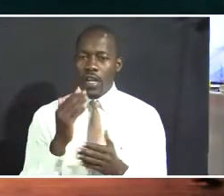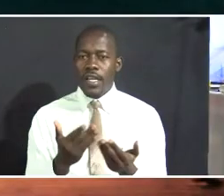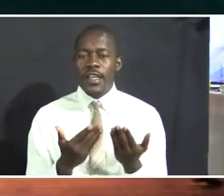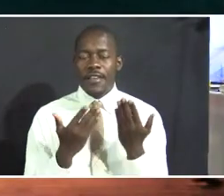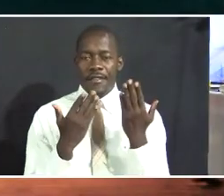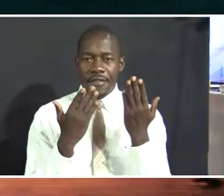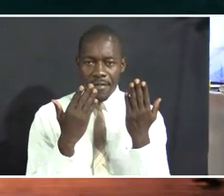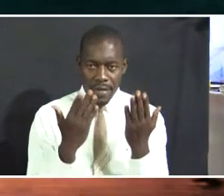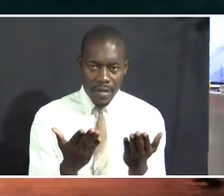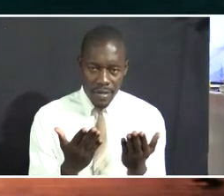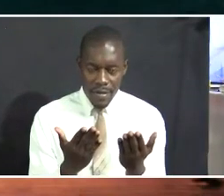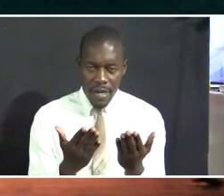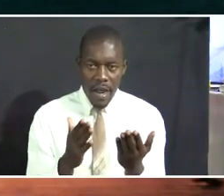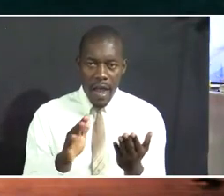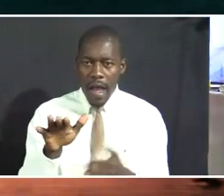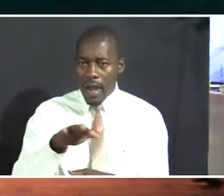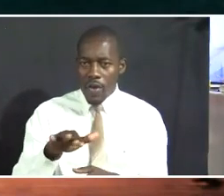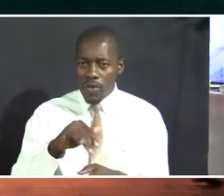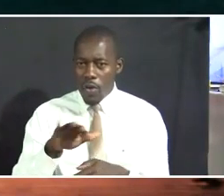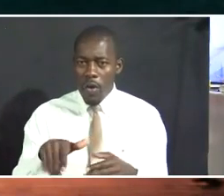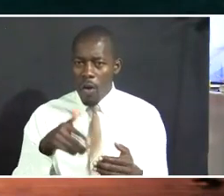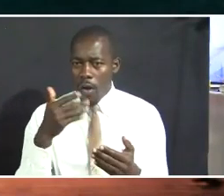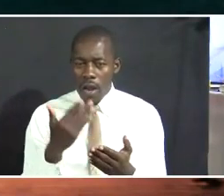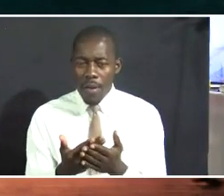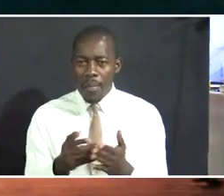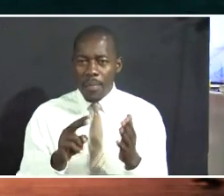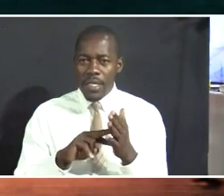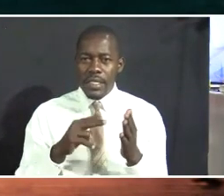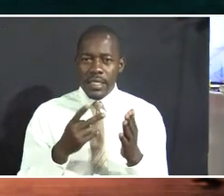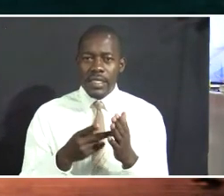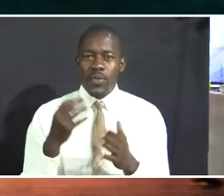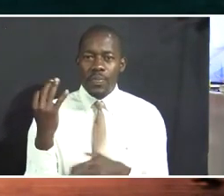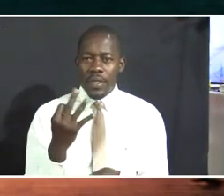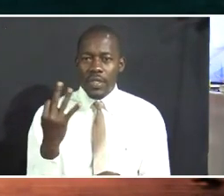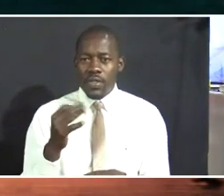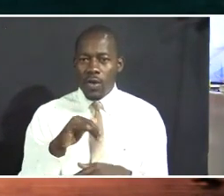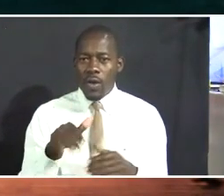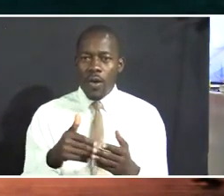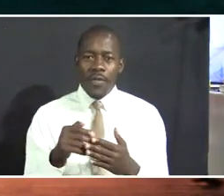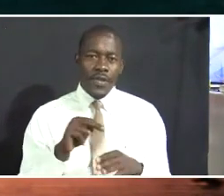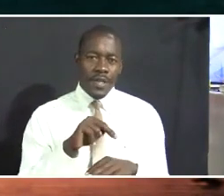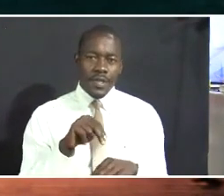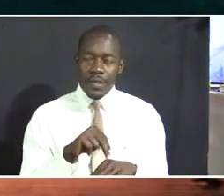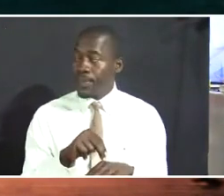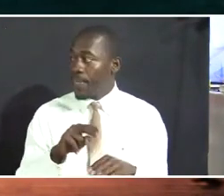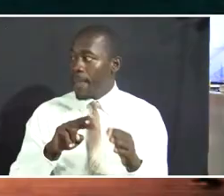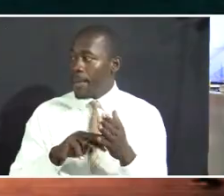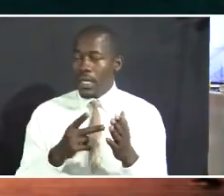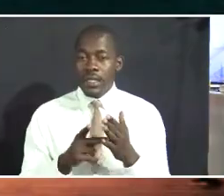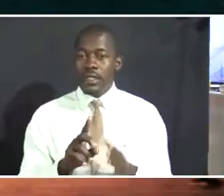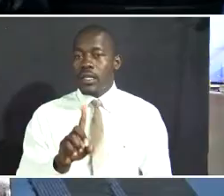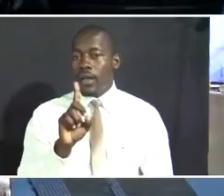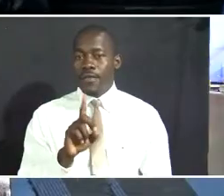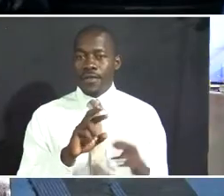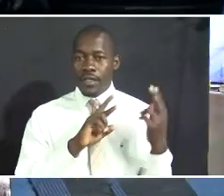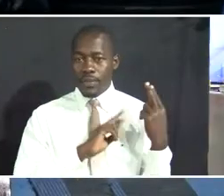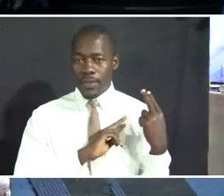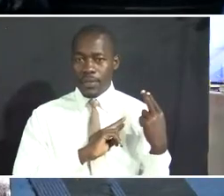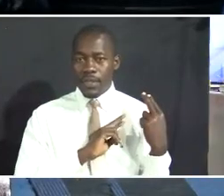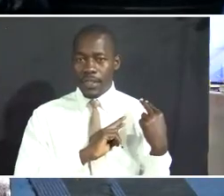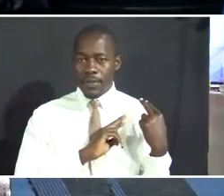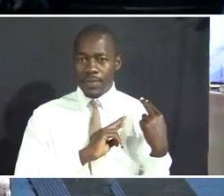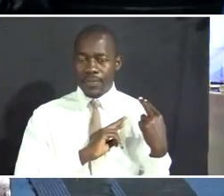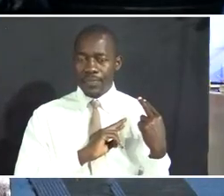disciples of all the nations, baptizing them. So it is our responsibility